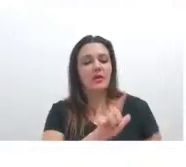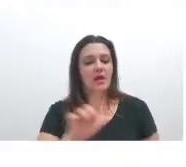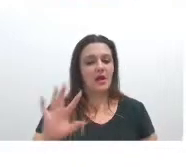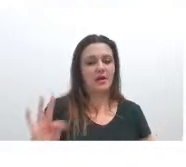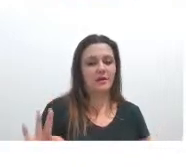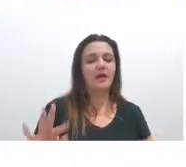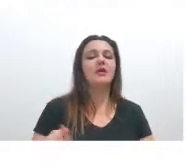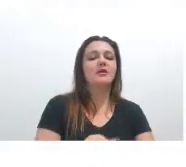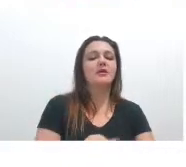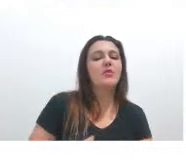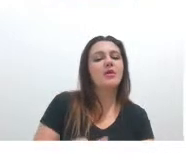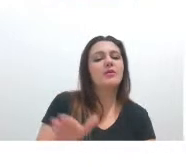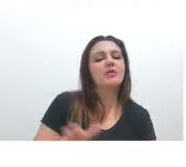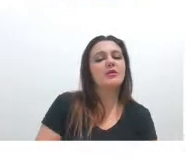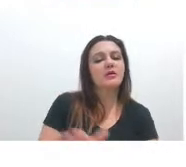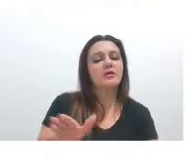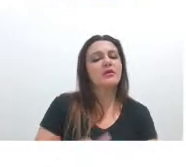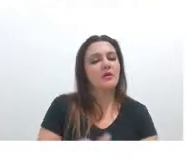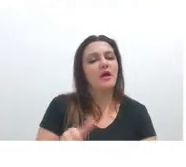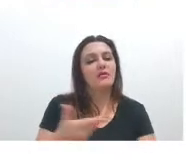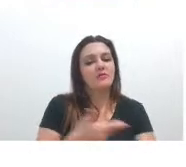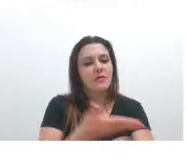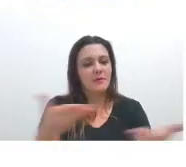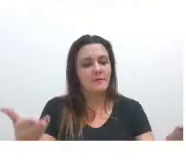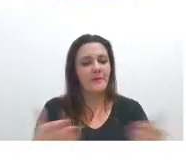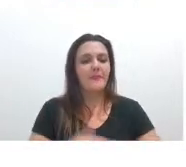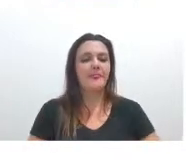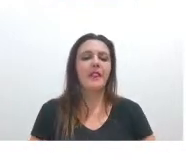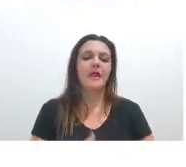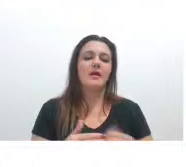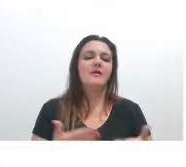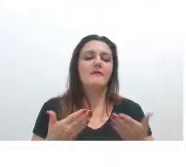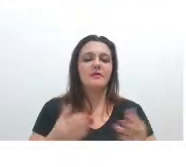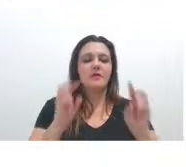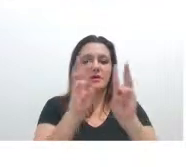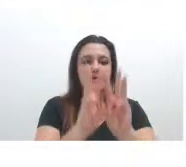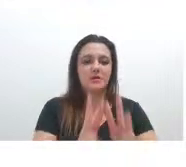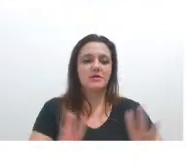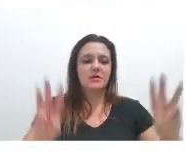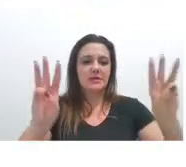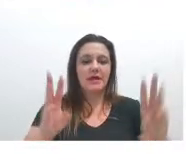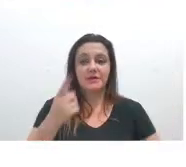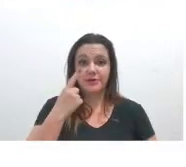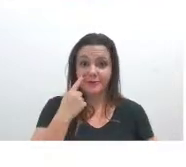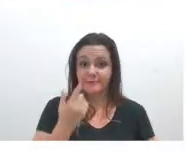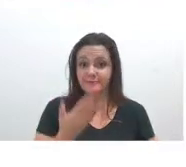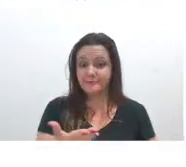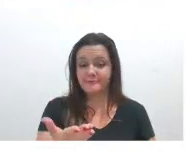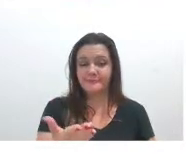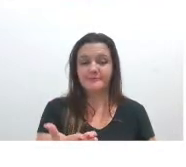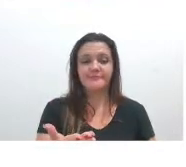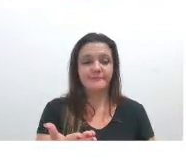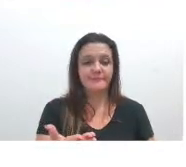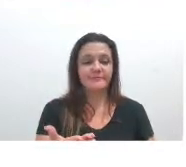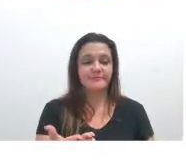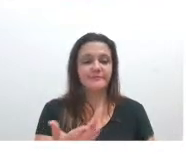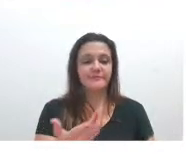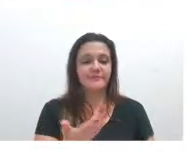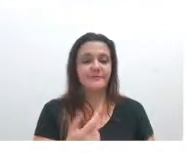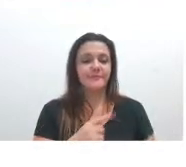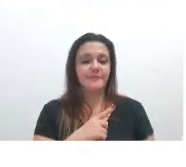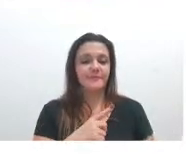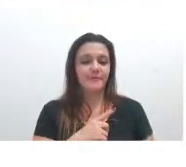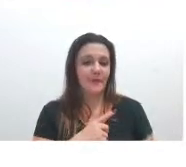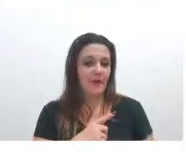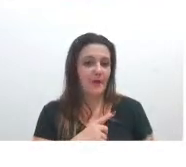endeavours. Please go to the Teaching English website, teachingenglish.org.uk, to download a new